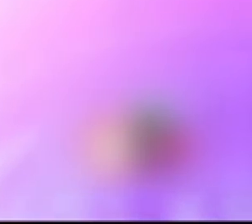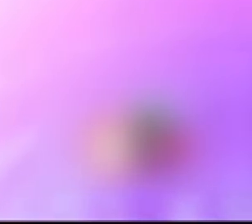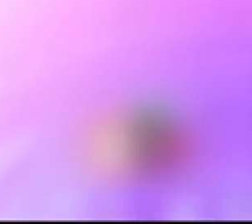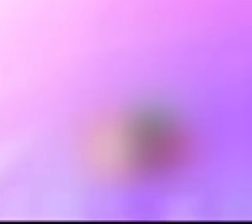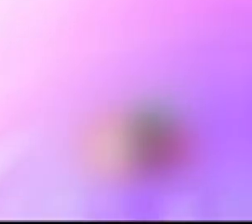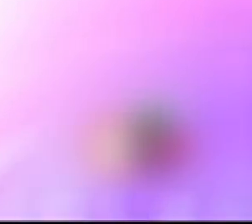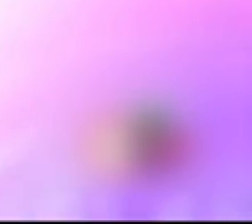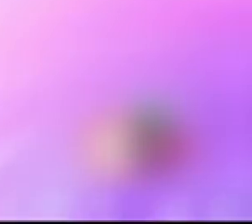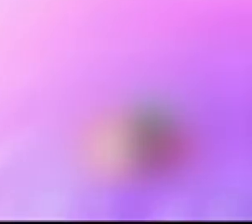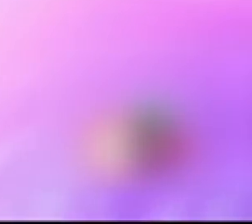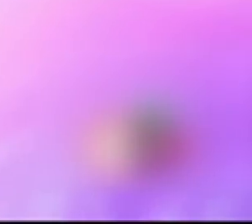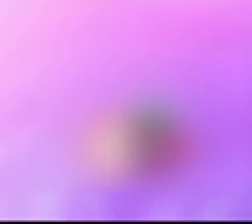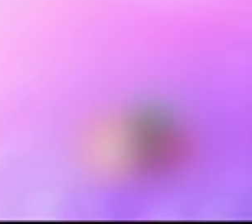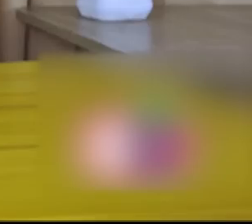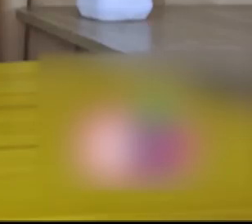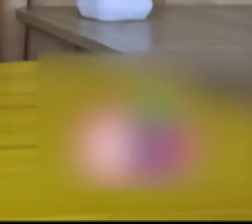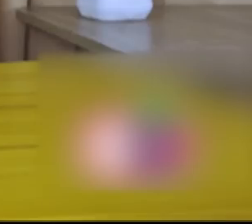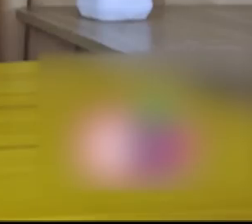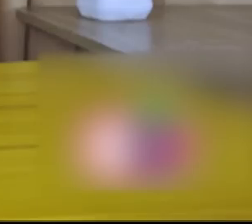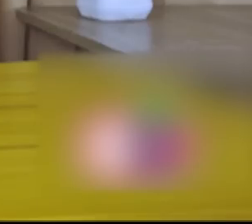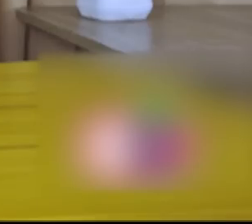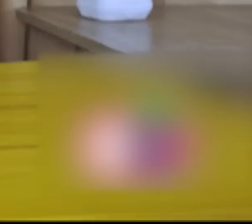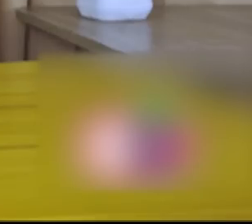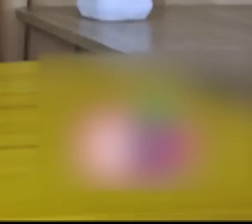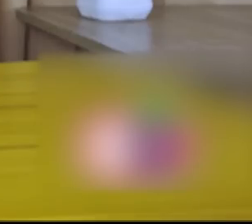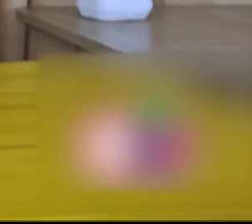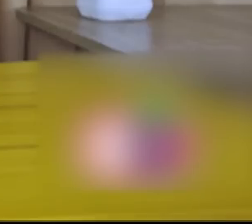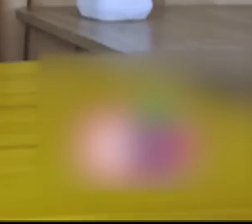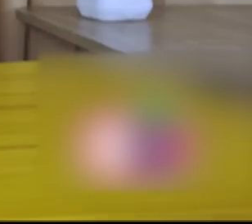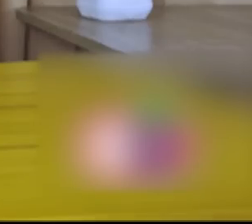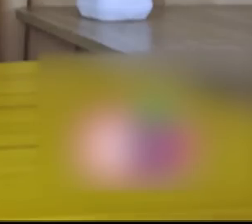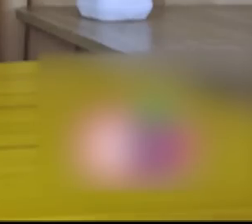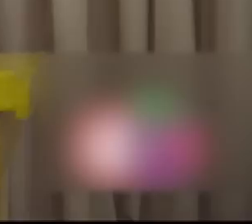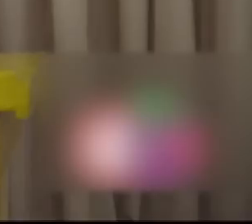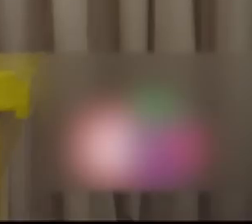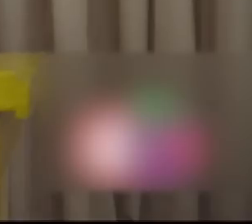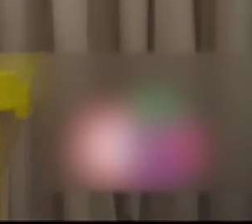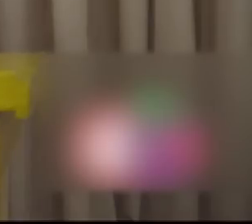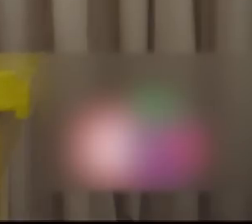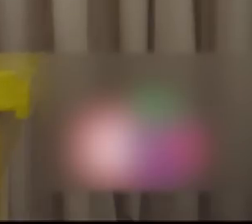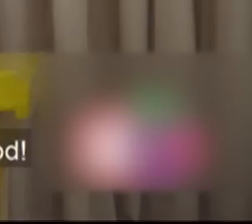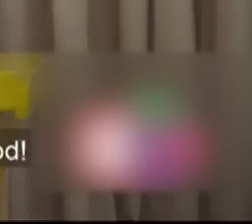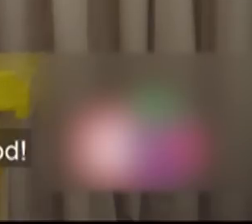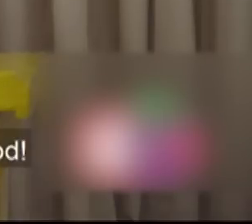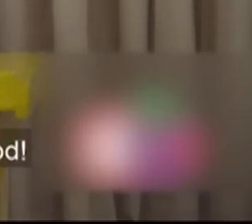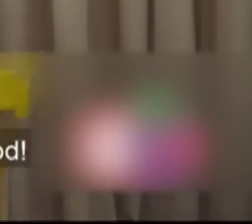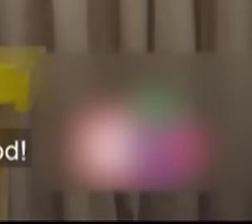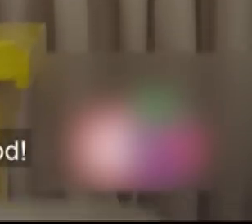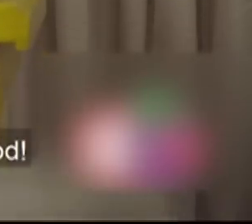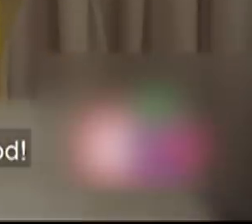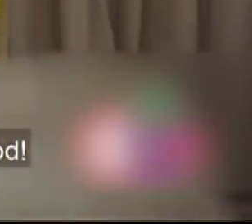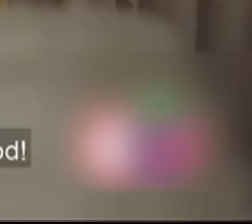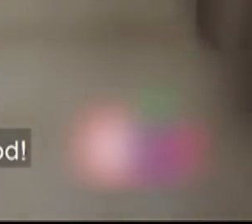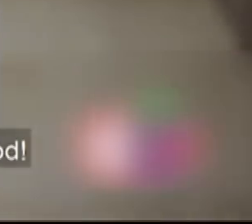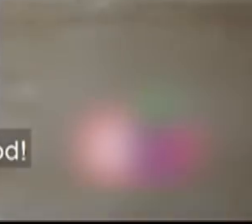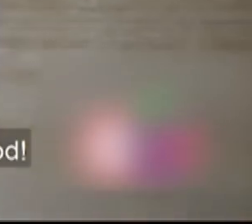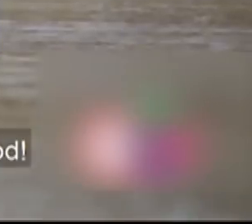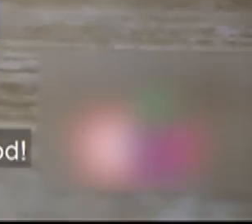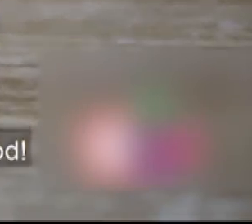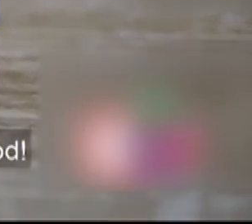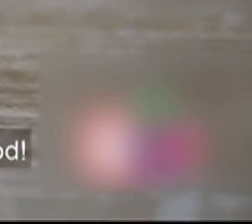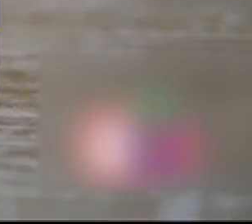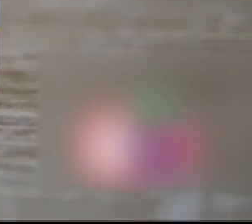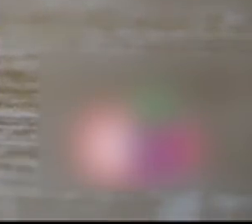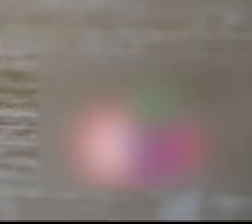gamma nutrients. Low in sodium, cholesterol, and fat-free. Trusted mi datoy. Tata, we have a deeper connection